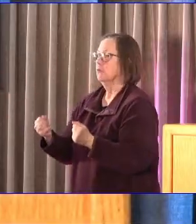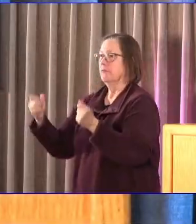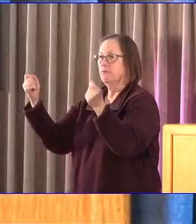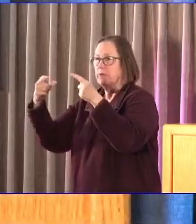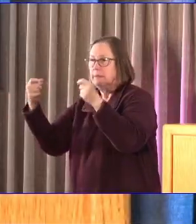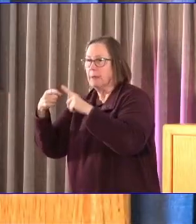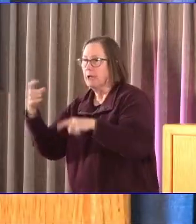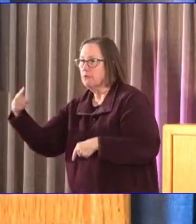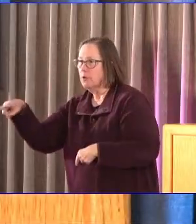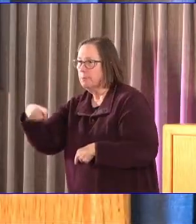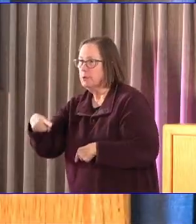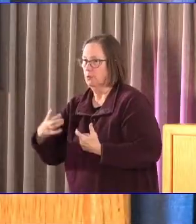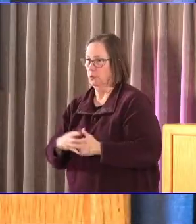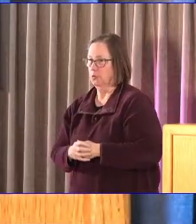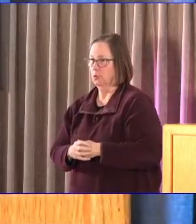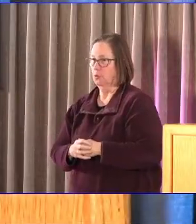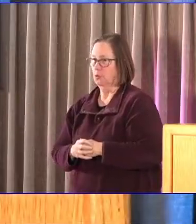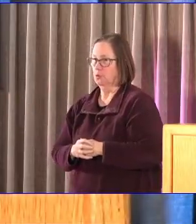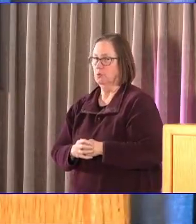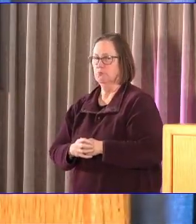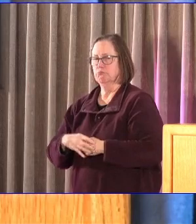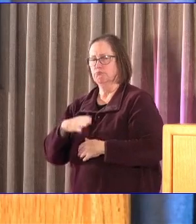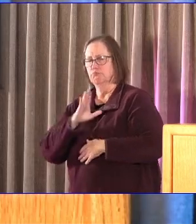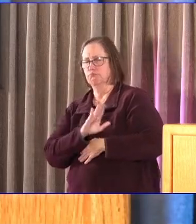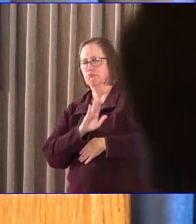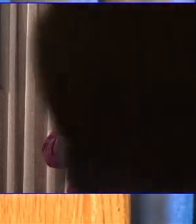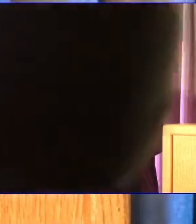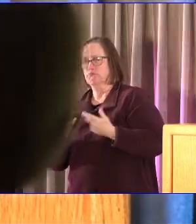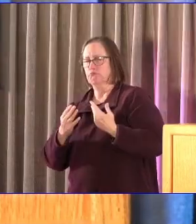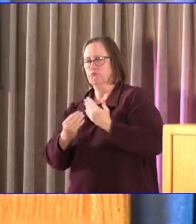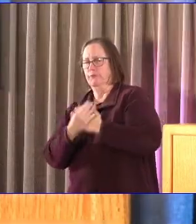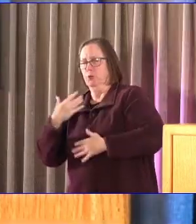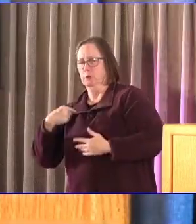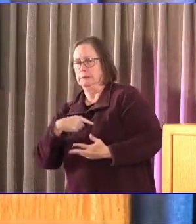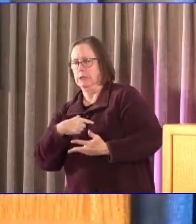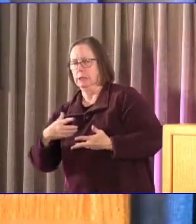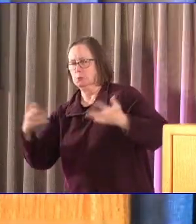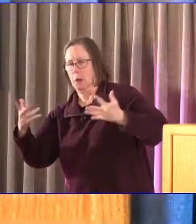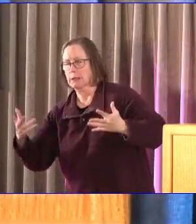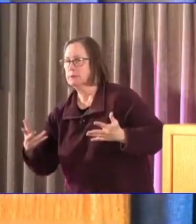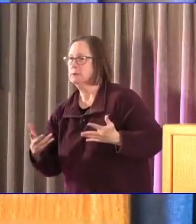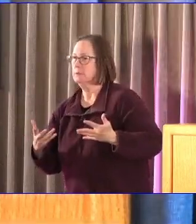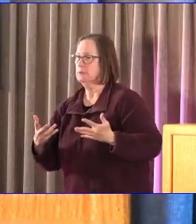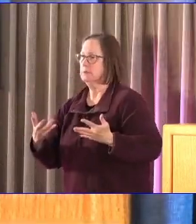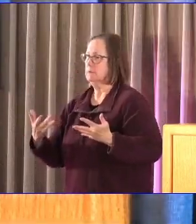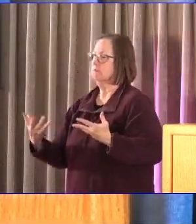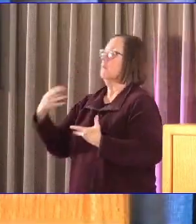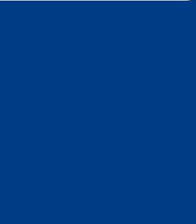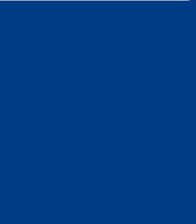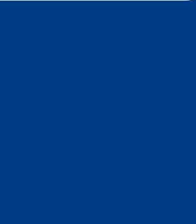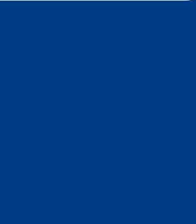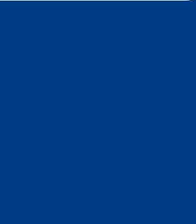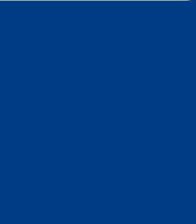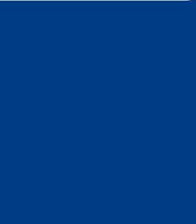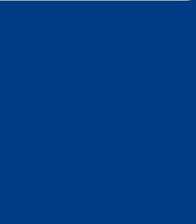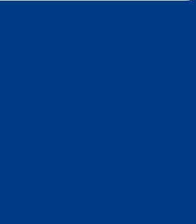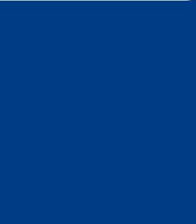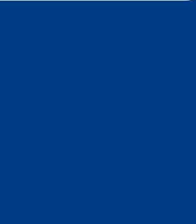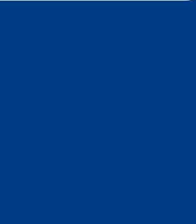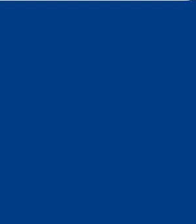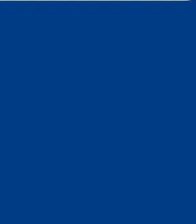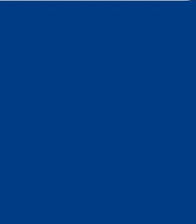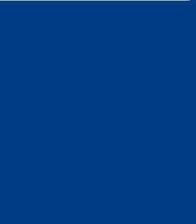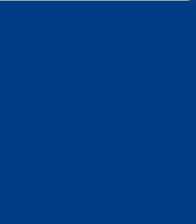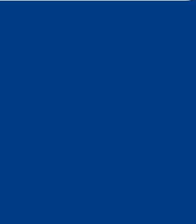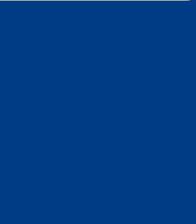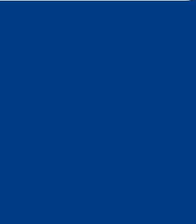you and what we need to be mindful of as we continue to shape this agenda for us going forward here at Western. The Office of Equity, as